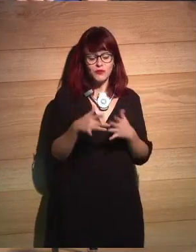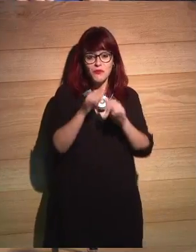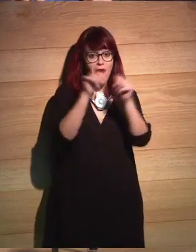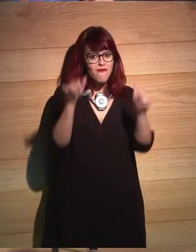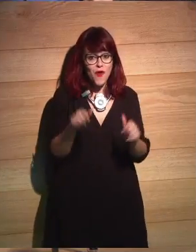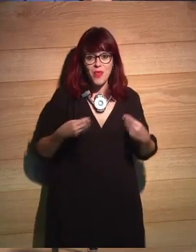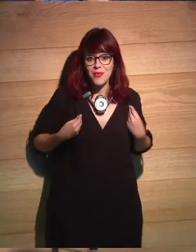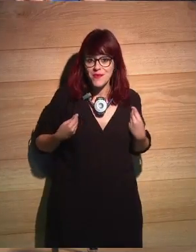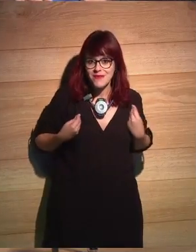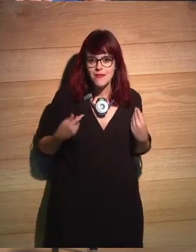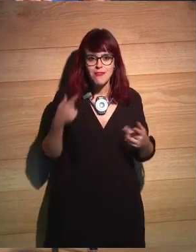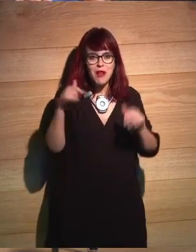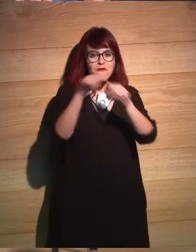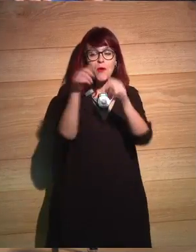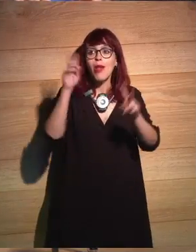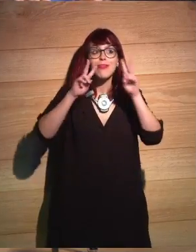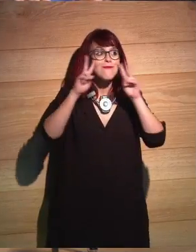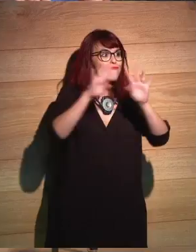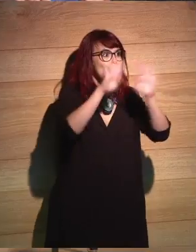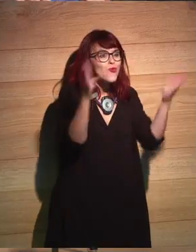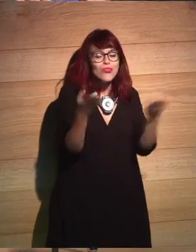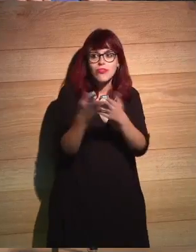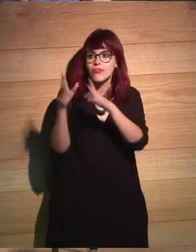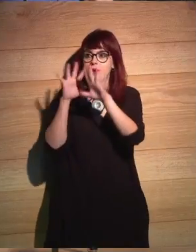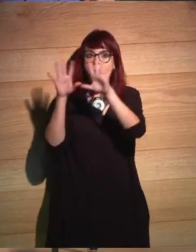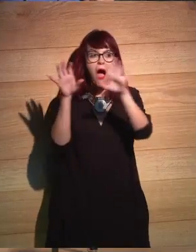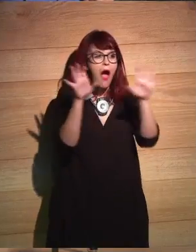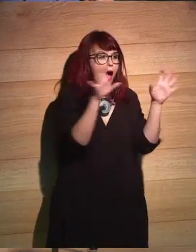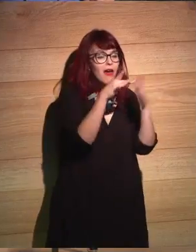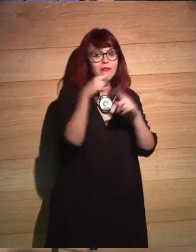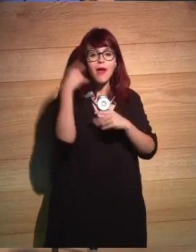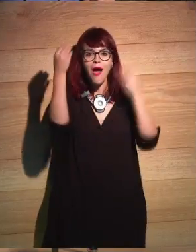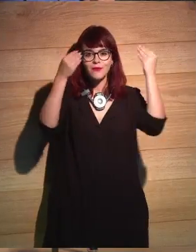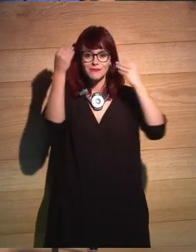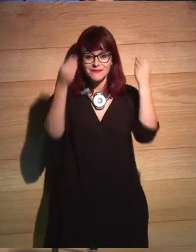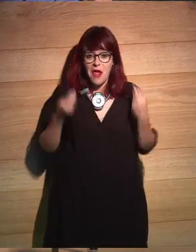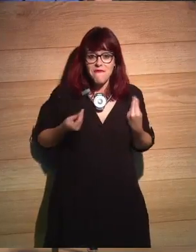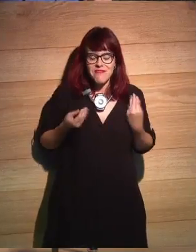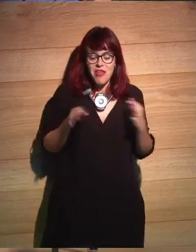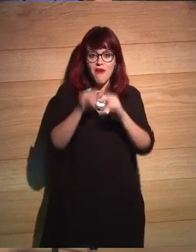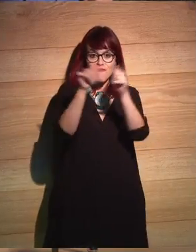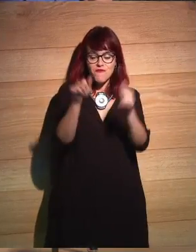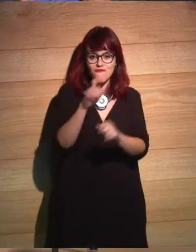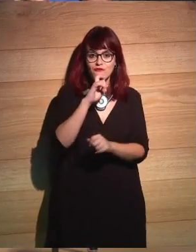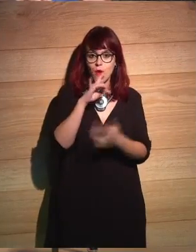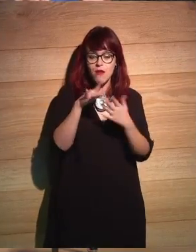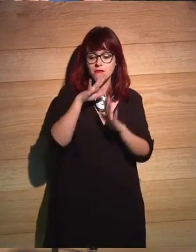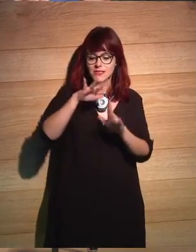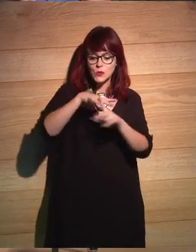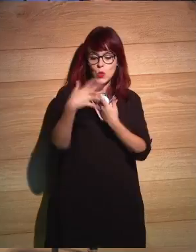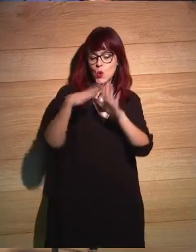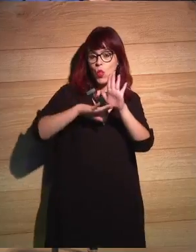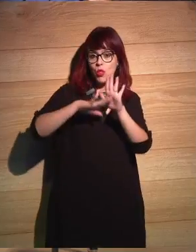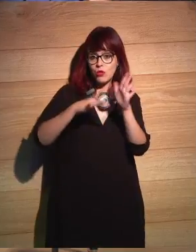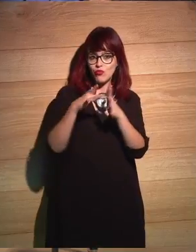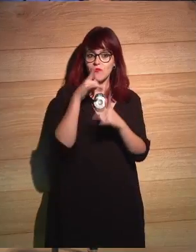observing, thinking about life, and the conditions under which you